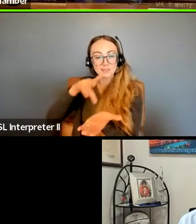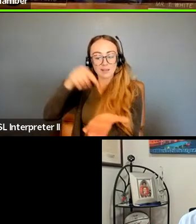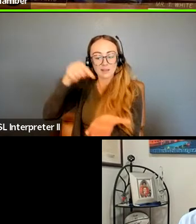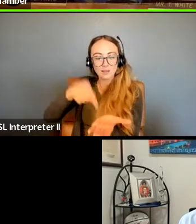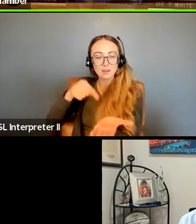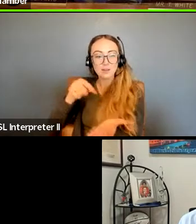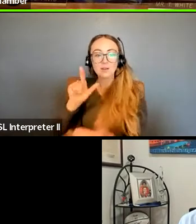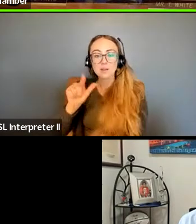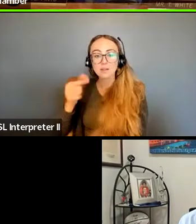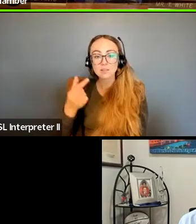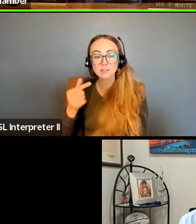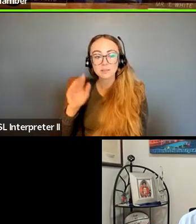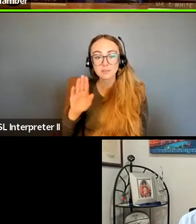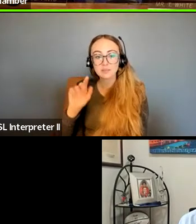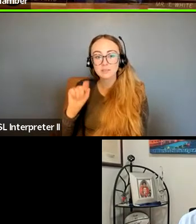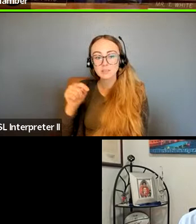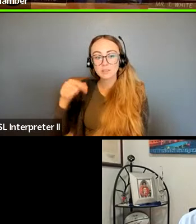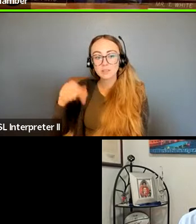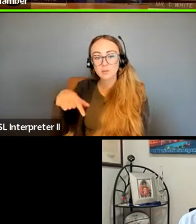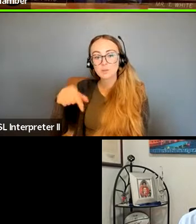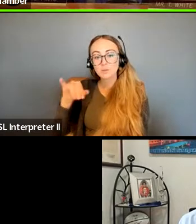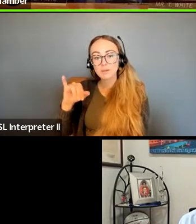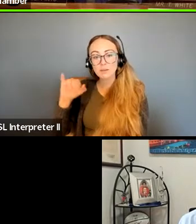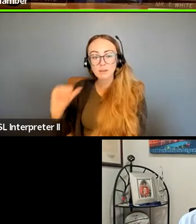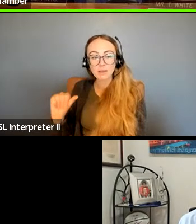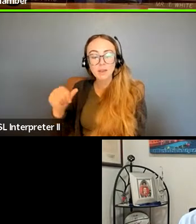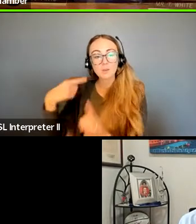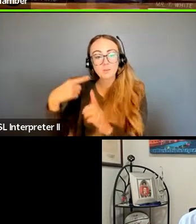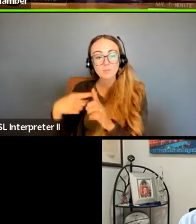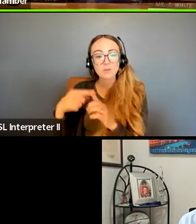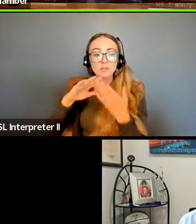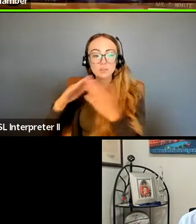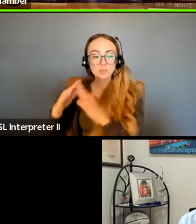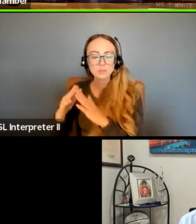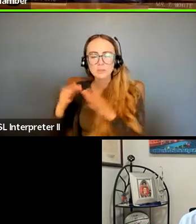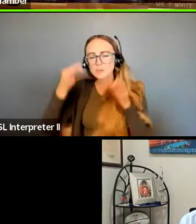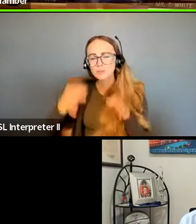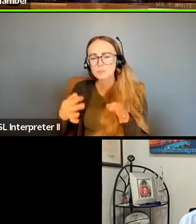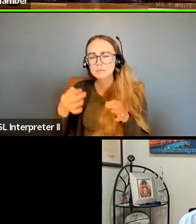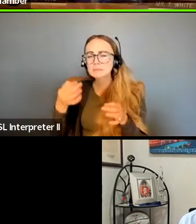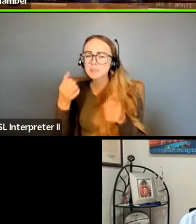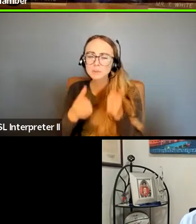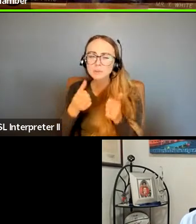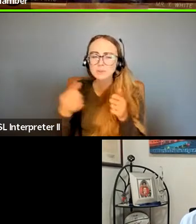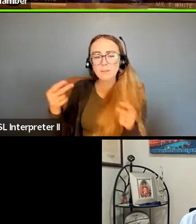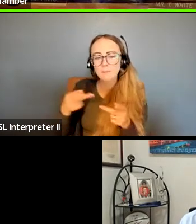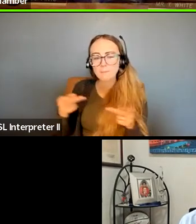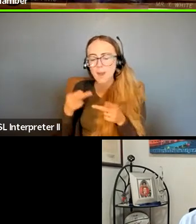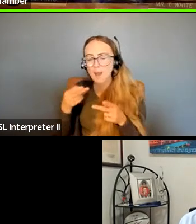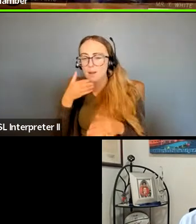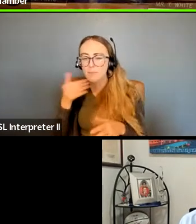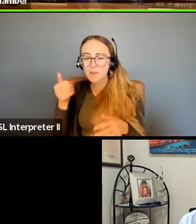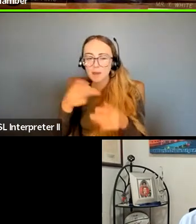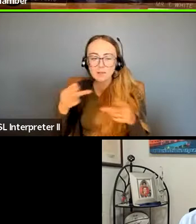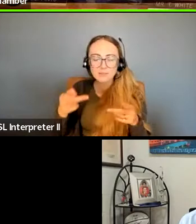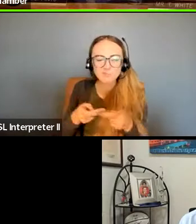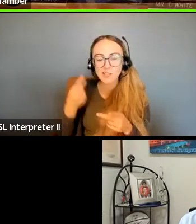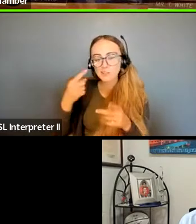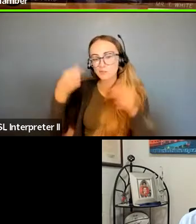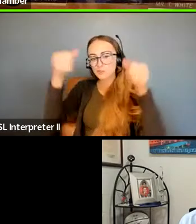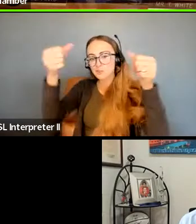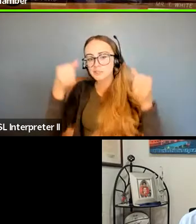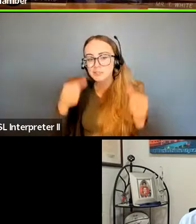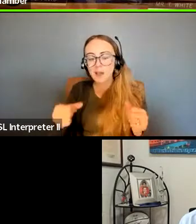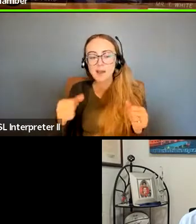of our LGBTQIA plus community in determining the best location for this new sign with some of the